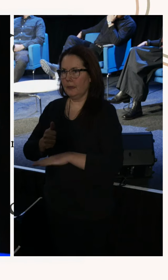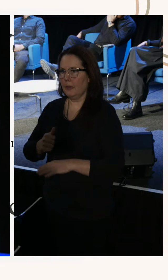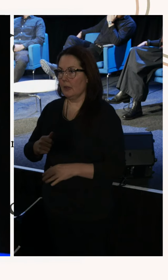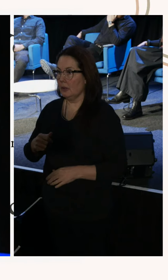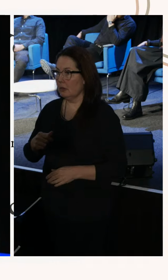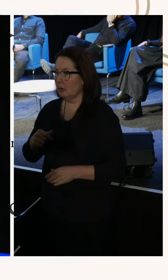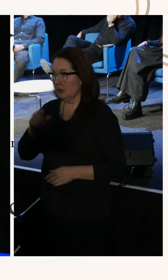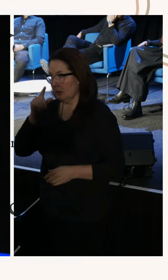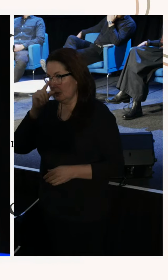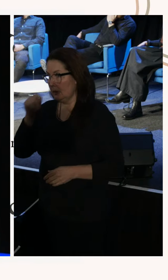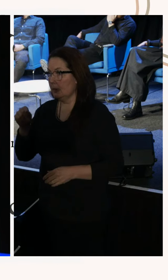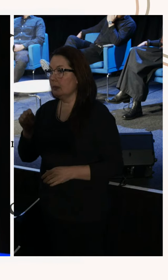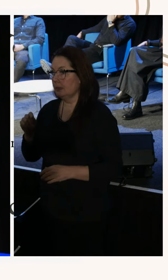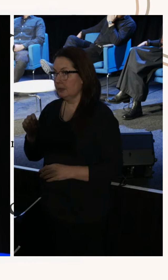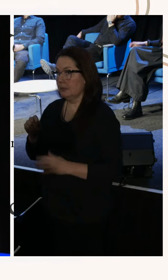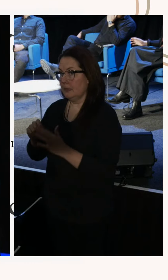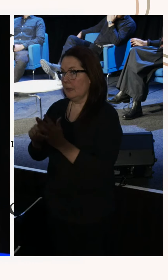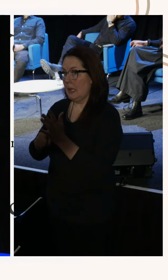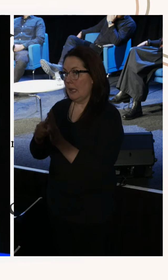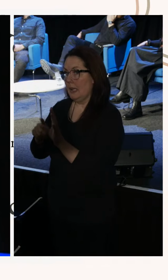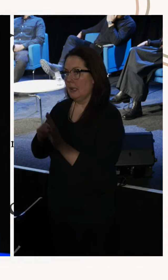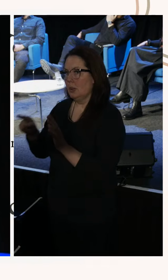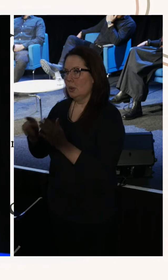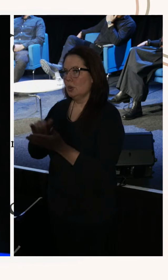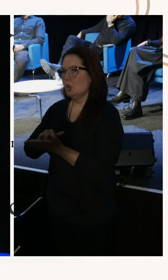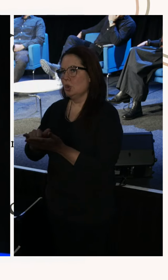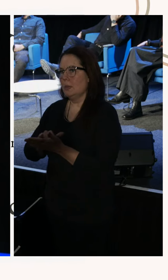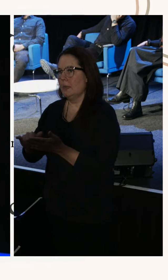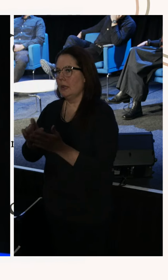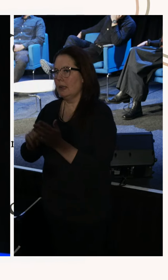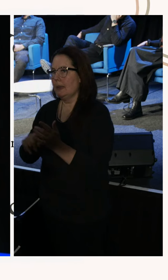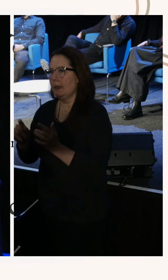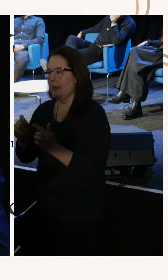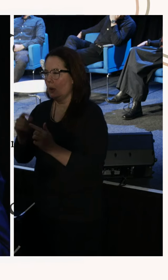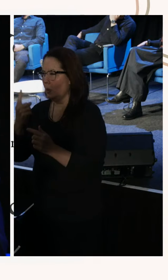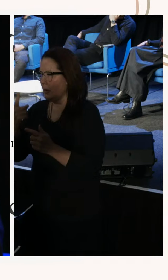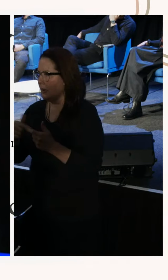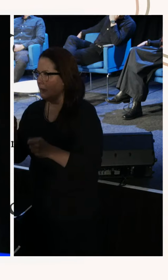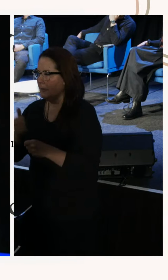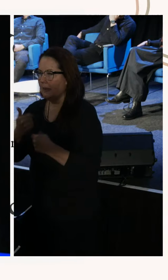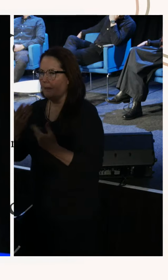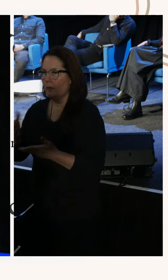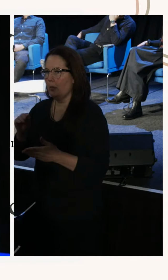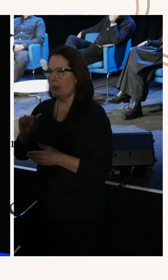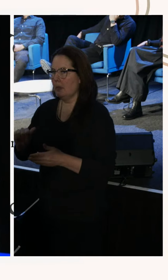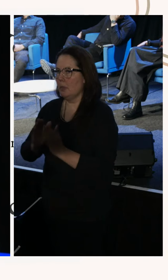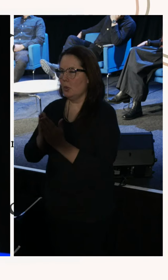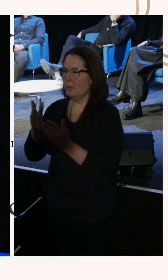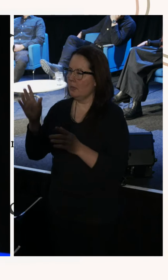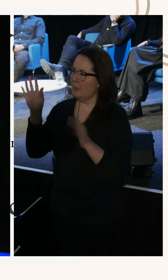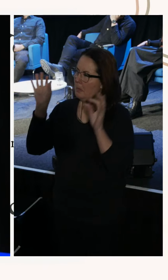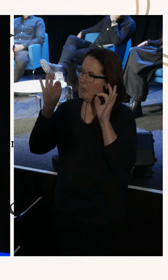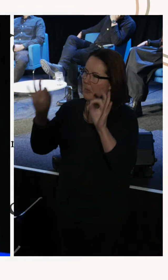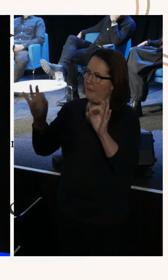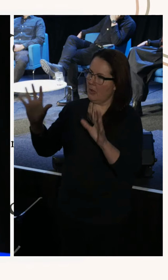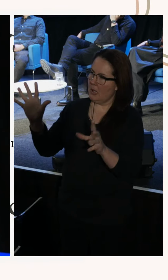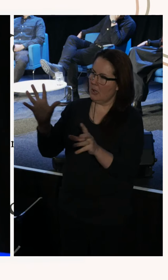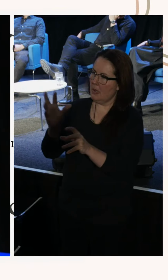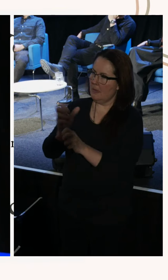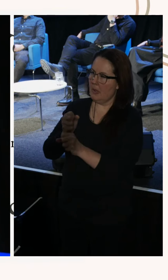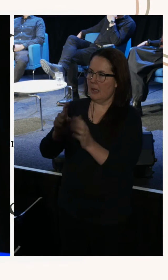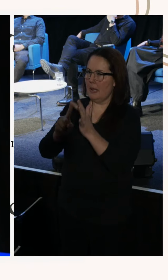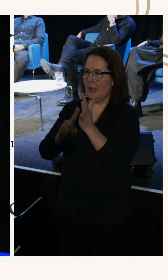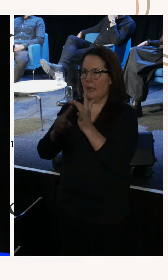If you could play the YouTube clip, this is one example that he gives from this book, which I think perfectly sort of sums up the notion of elite